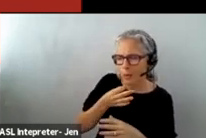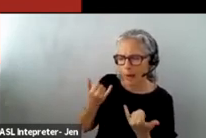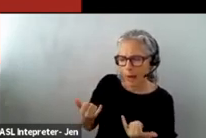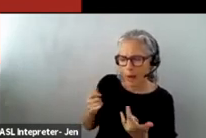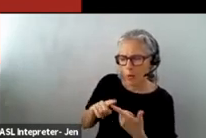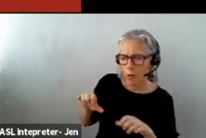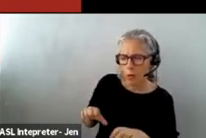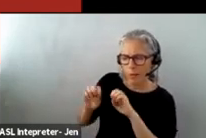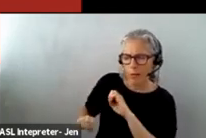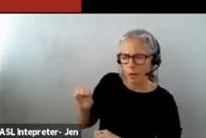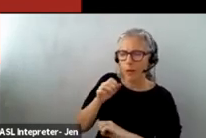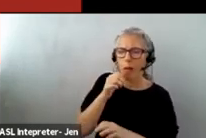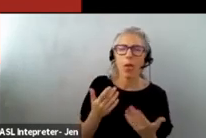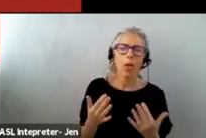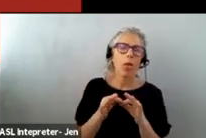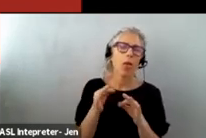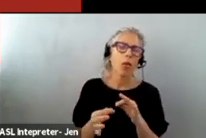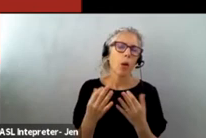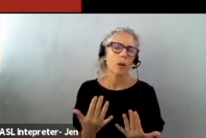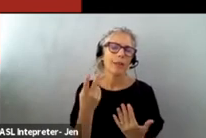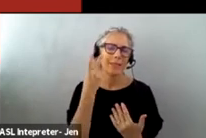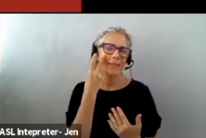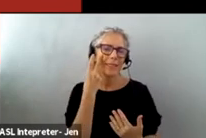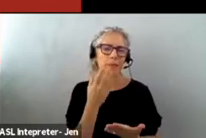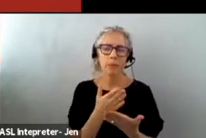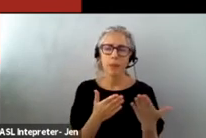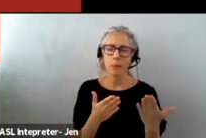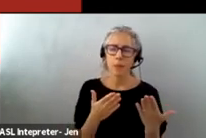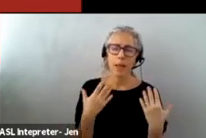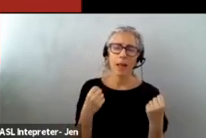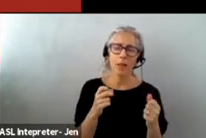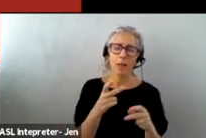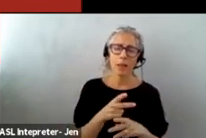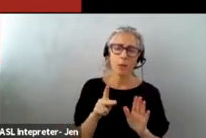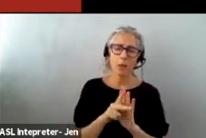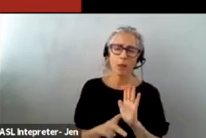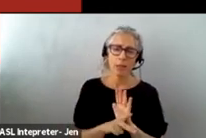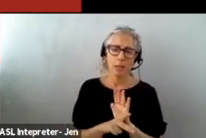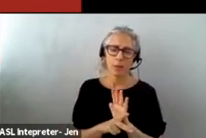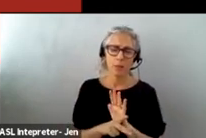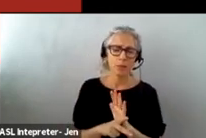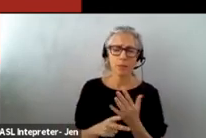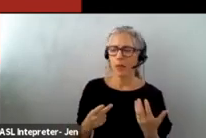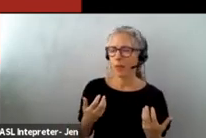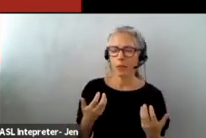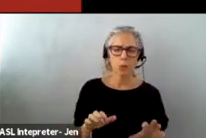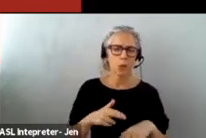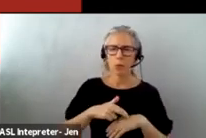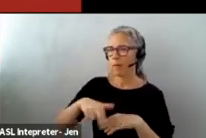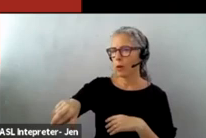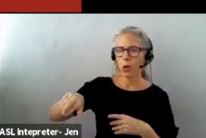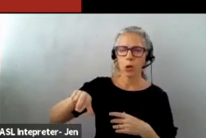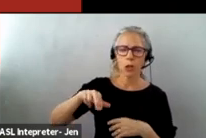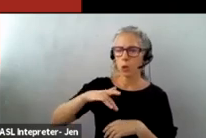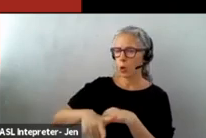that evaluation and not wait and see. I think some of our healthcare policy has really pushed back against the idea of referring kids too